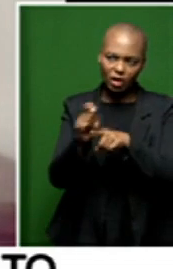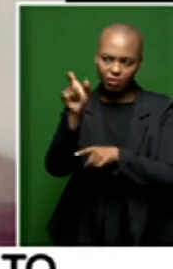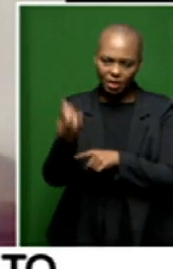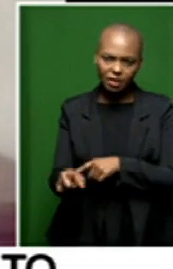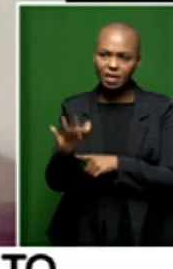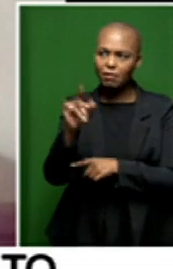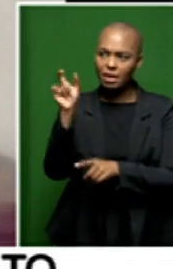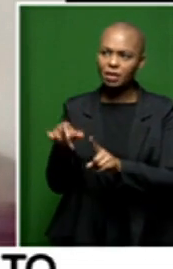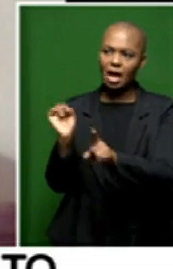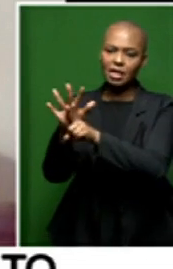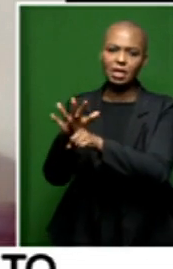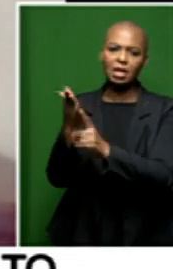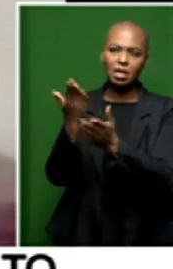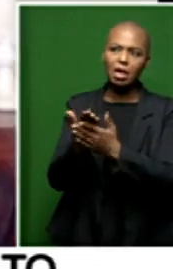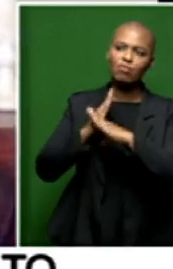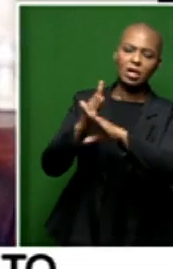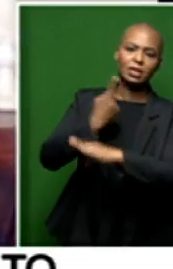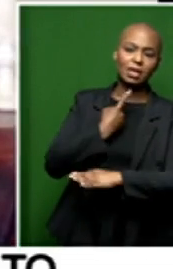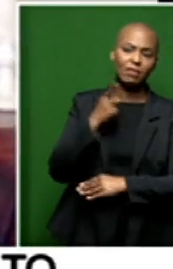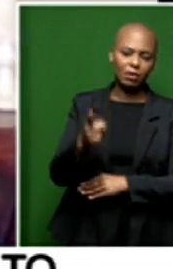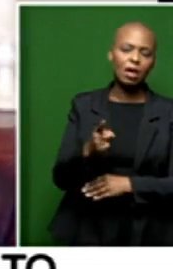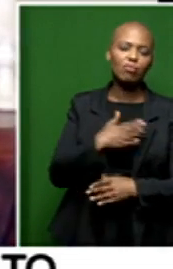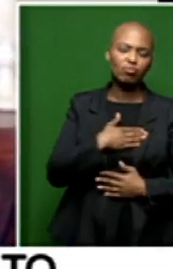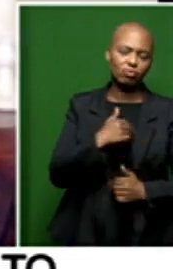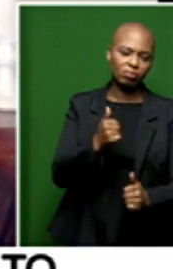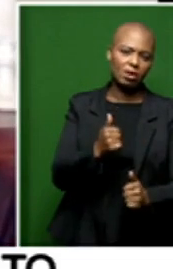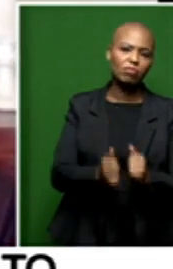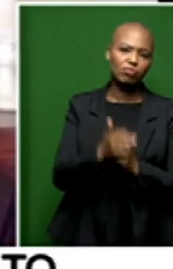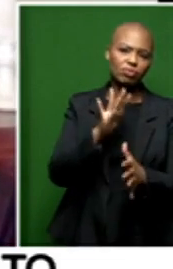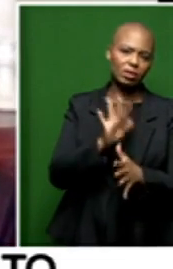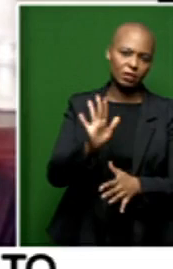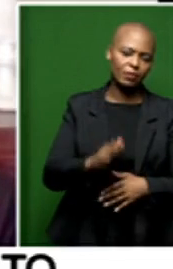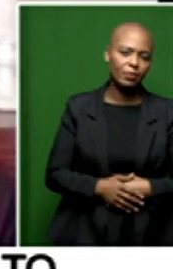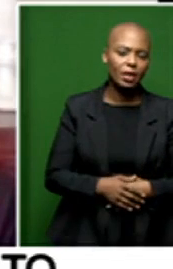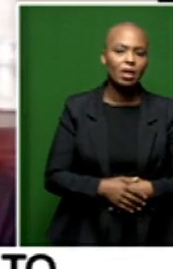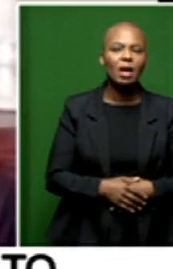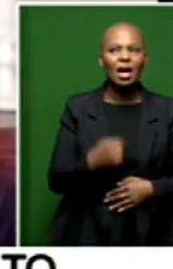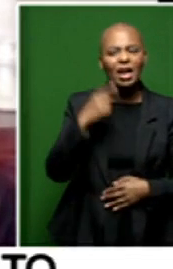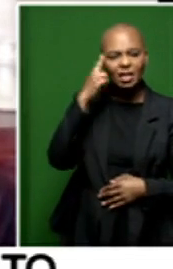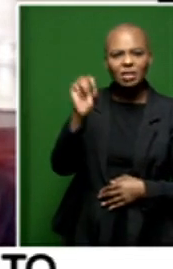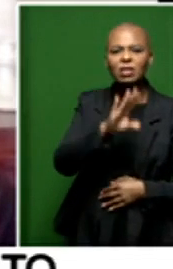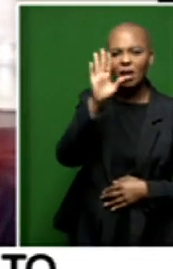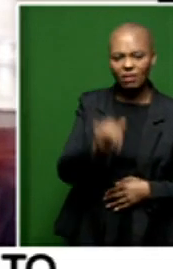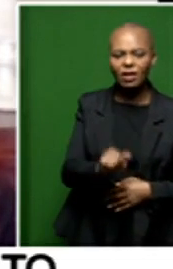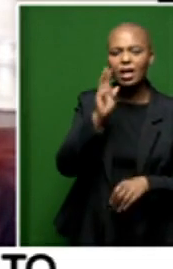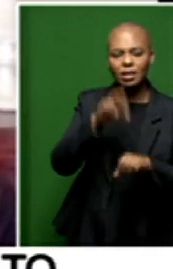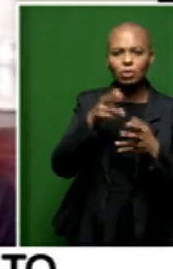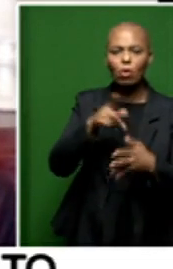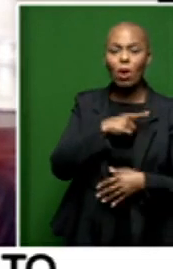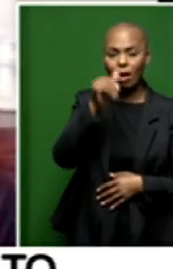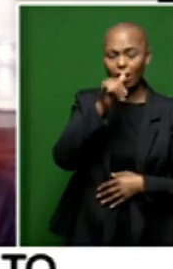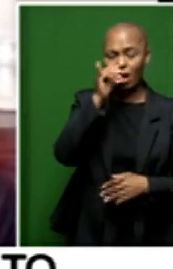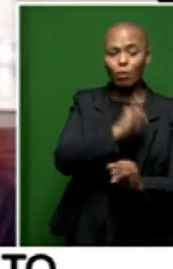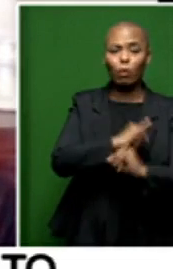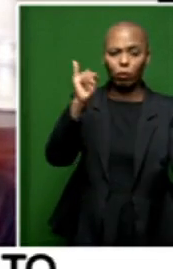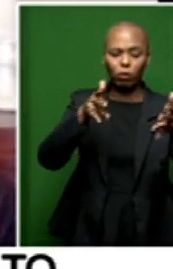been attacked. Ivana, great chatting to you. And I think this is what South Africa needs right now, given the high crime rate that the